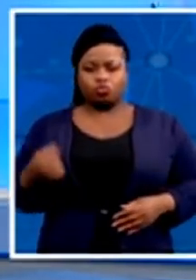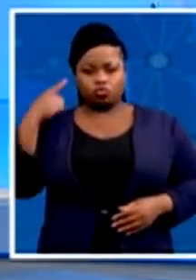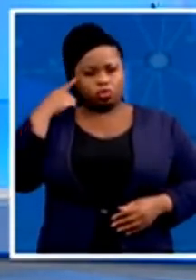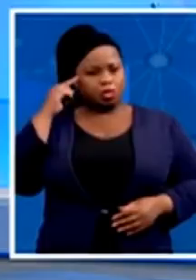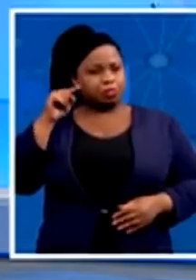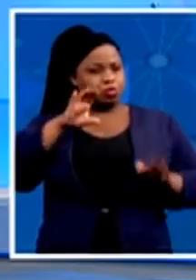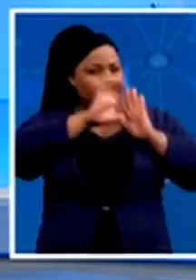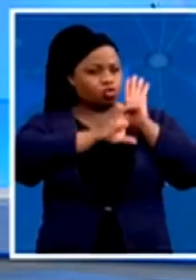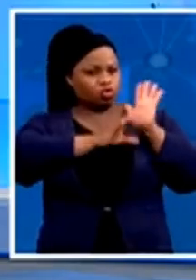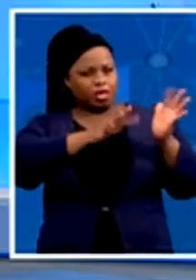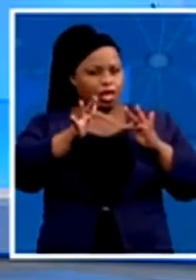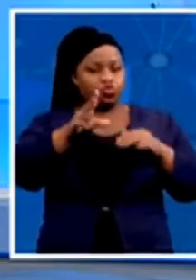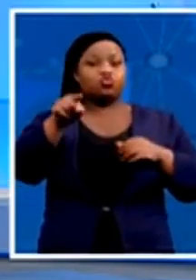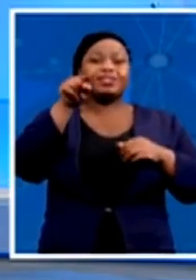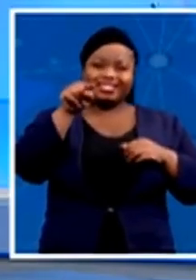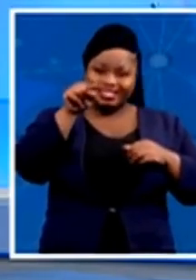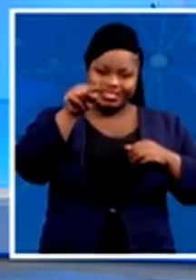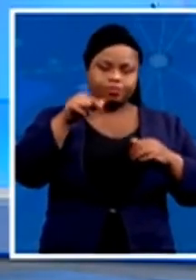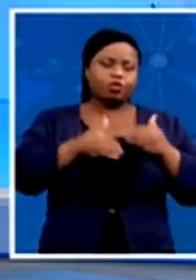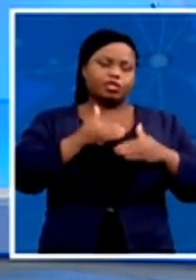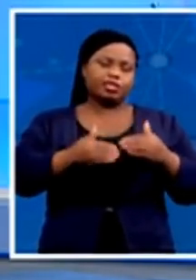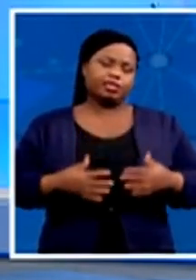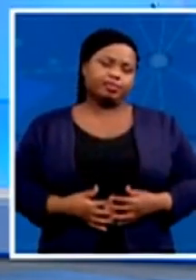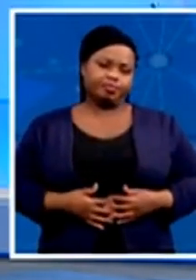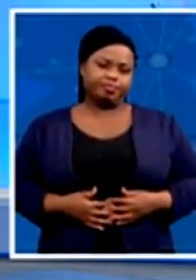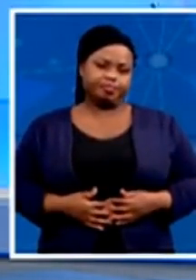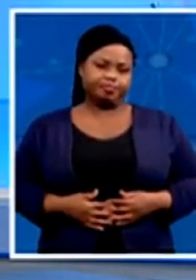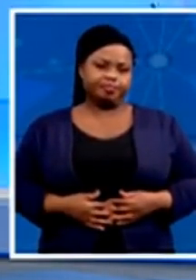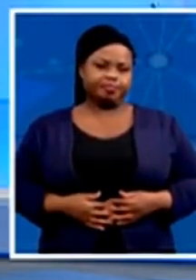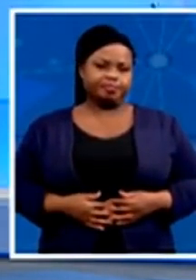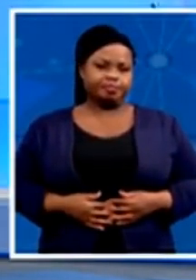process? Continue to talk to us at @theagenda_SABC.